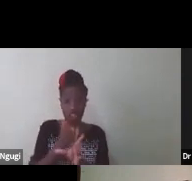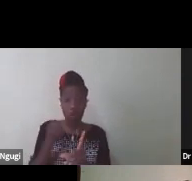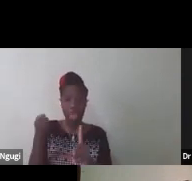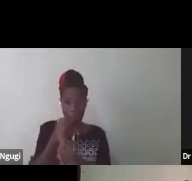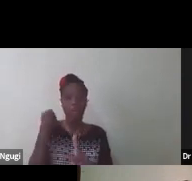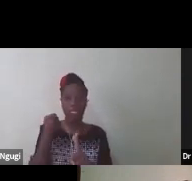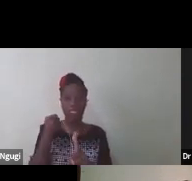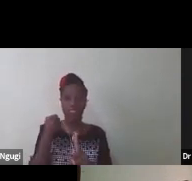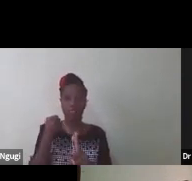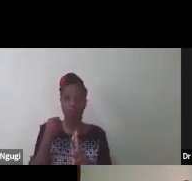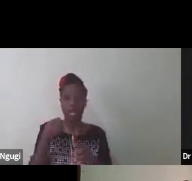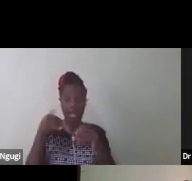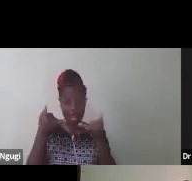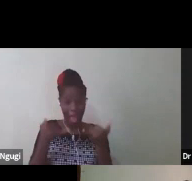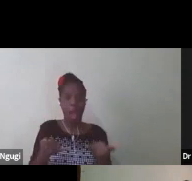will be